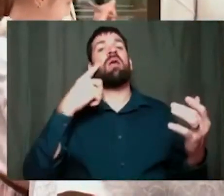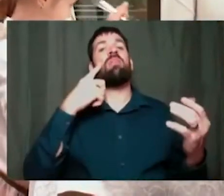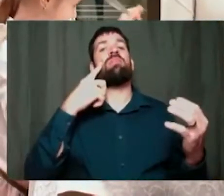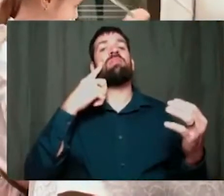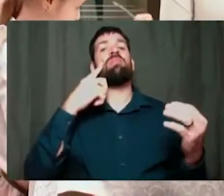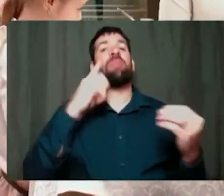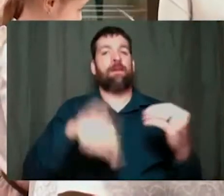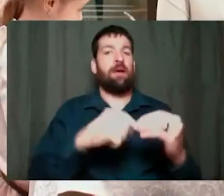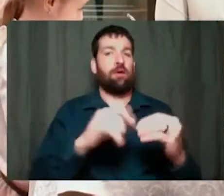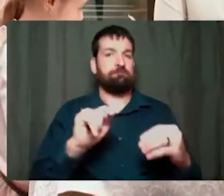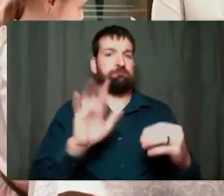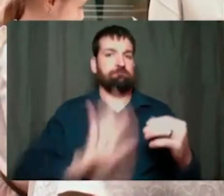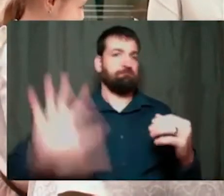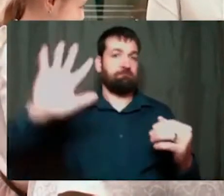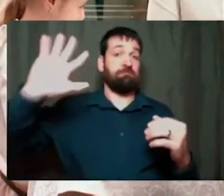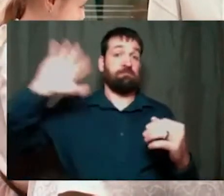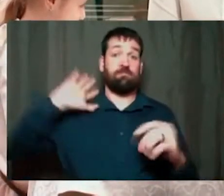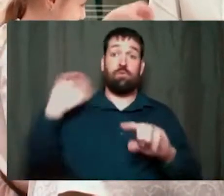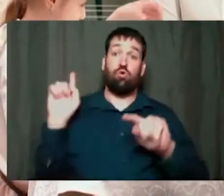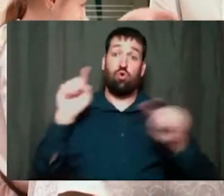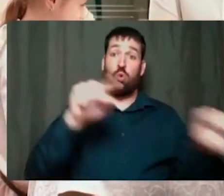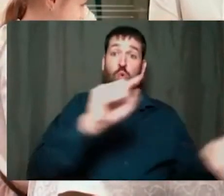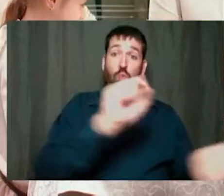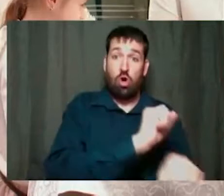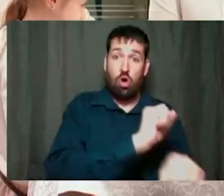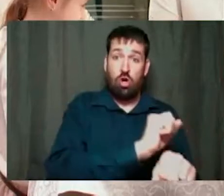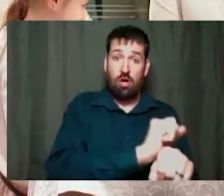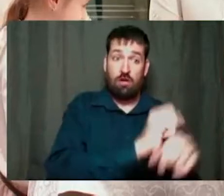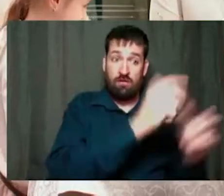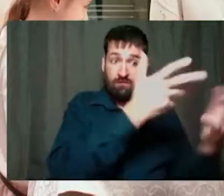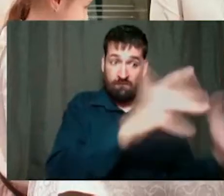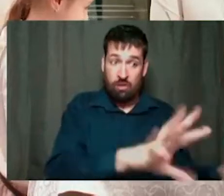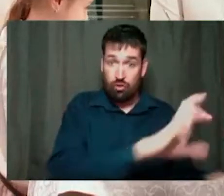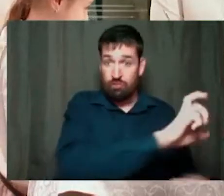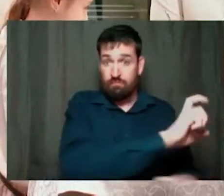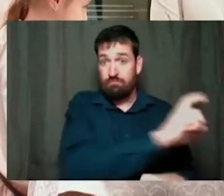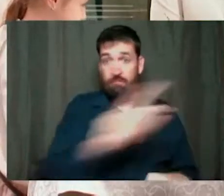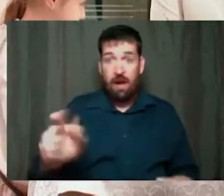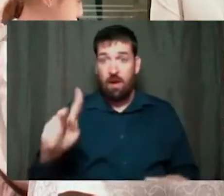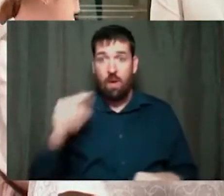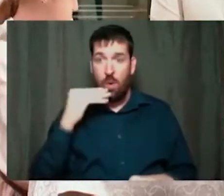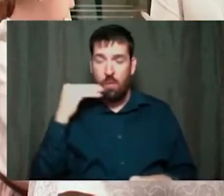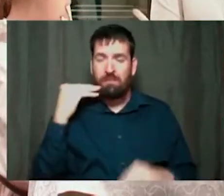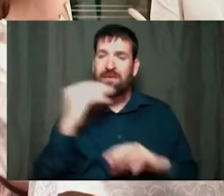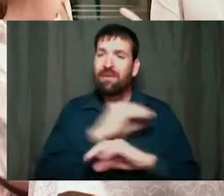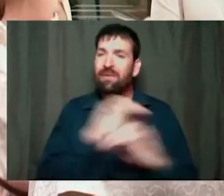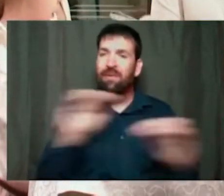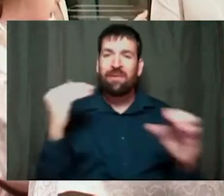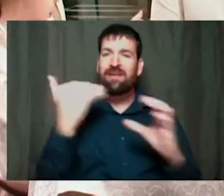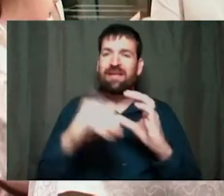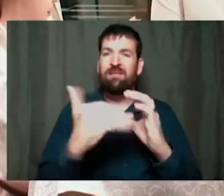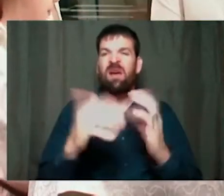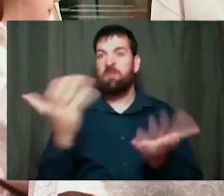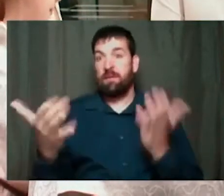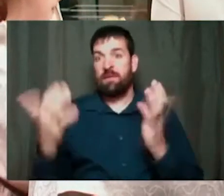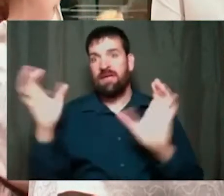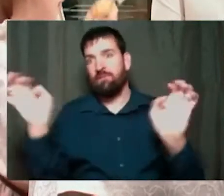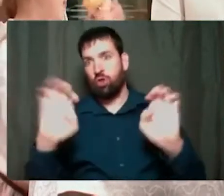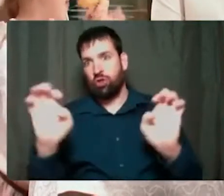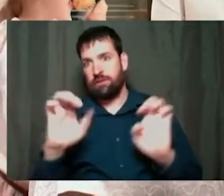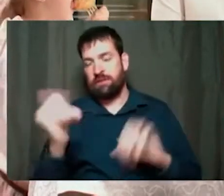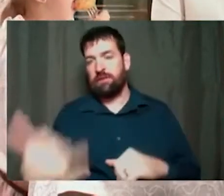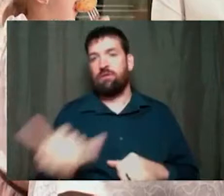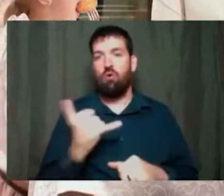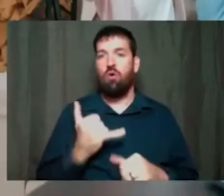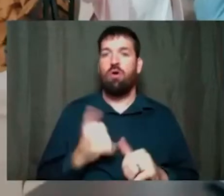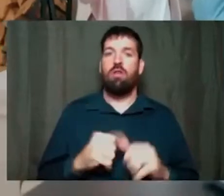you went to work, and then you left work and went home. There was no email. Maybe if there was an emergency, you got a phone call. But